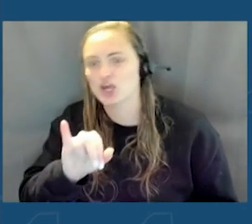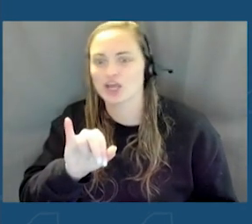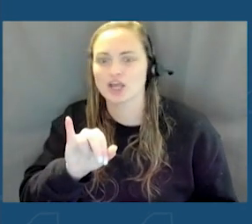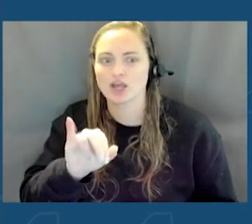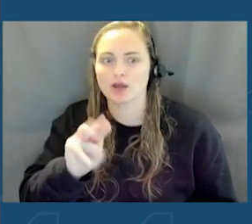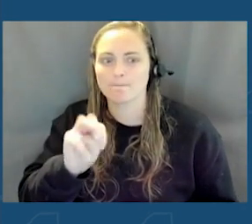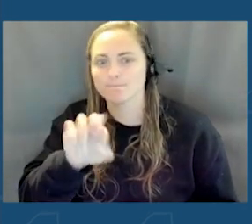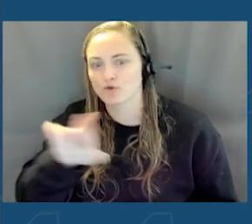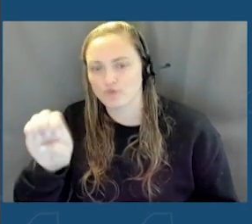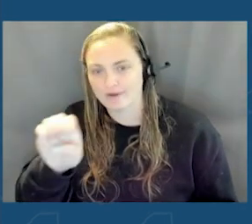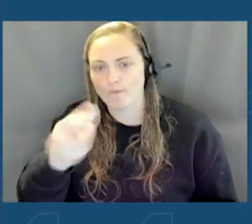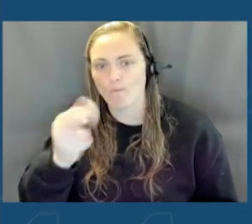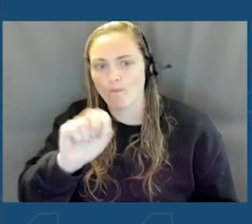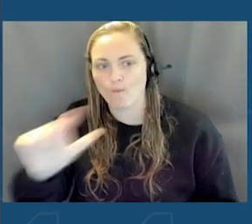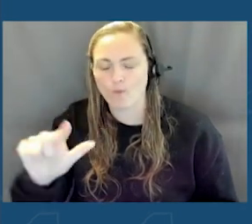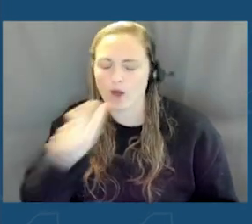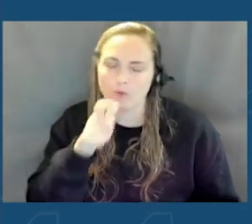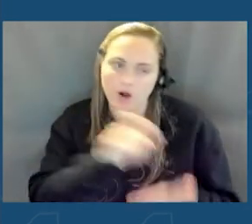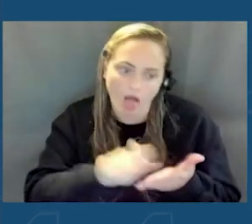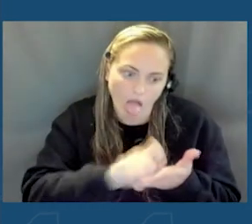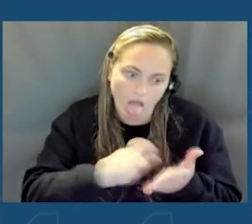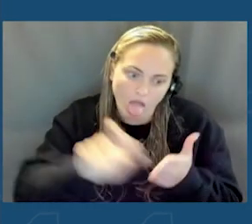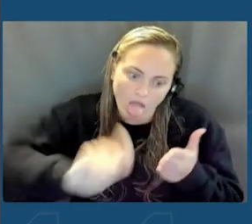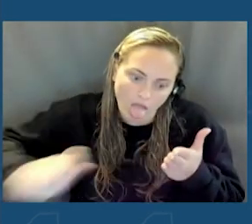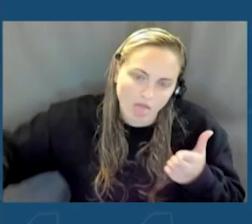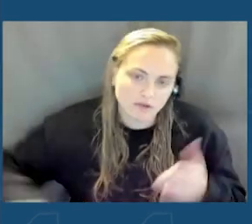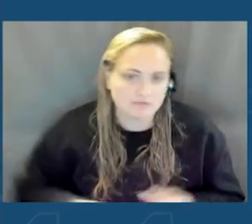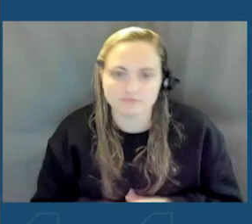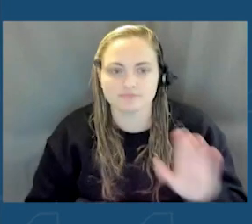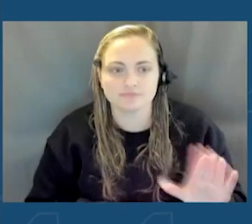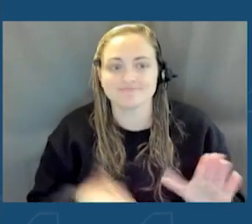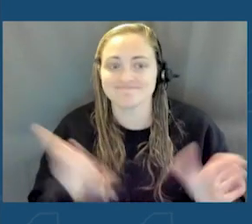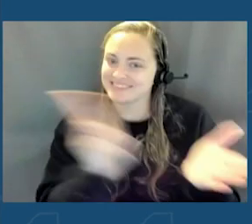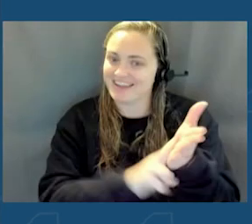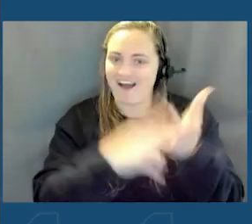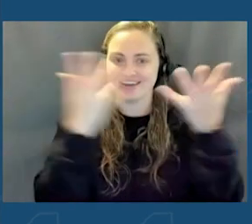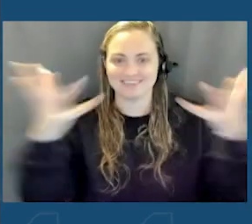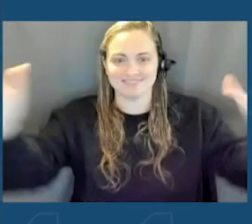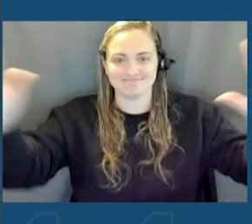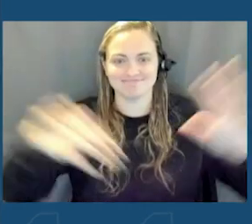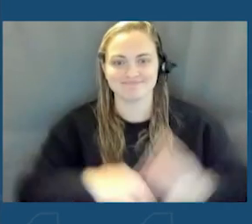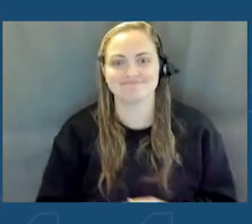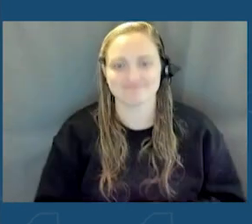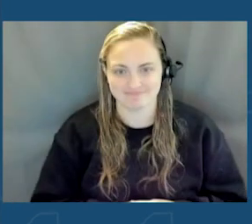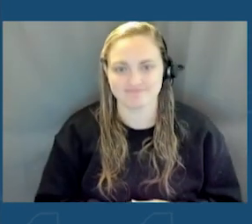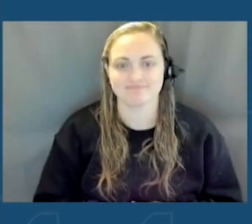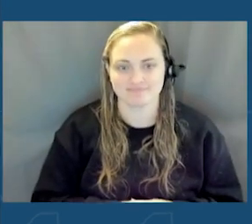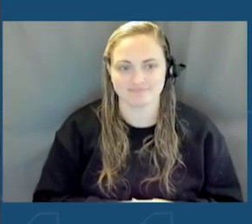couldn't. I just don't want to do it that long. All right. The bill is signed.